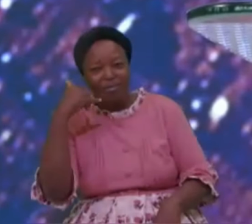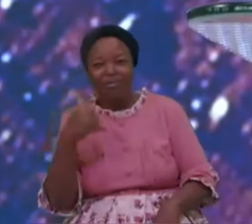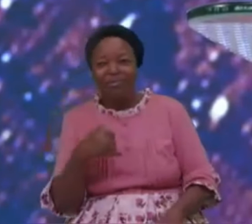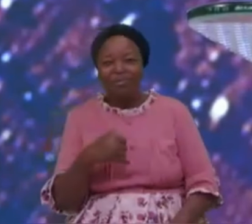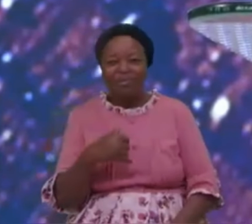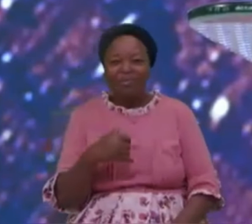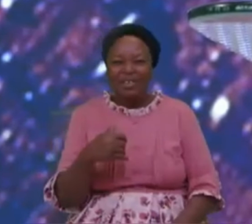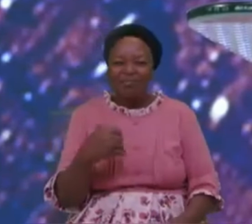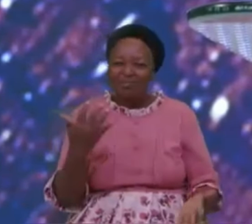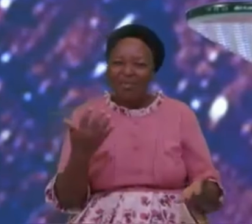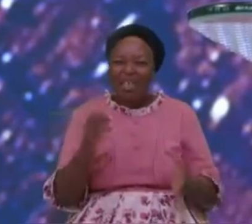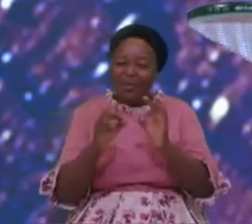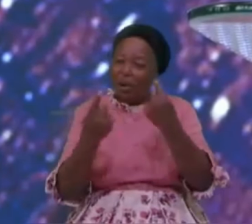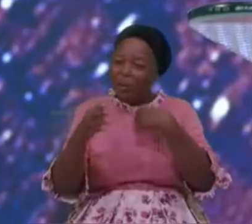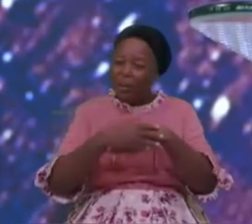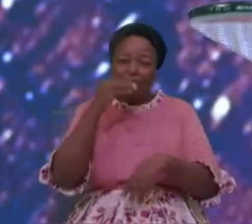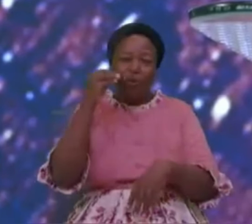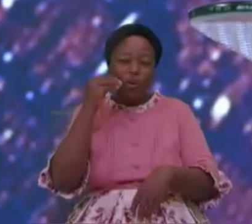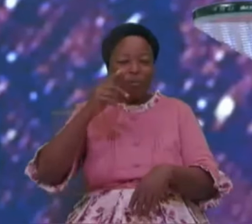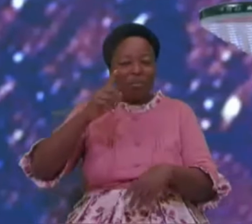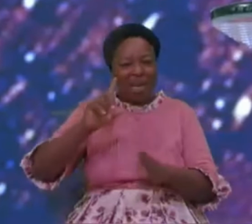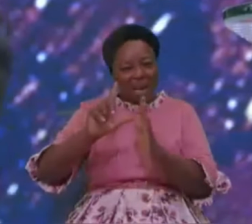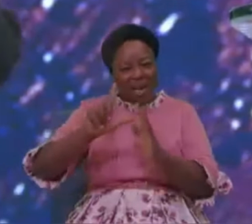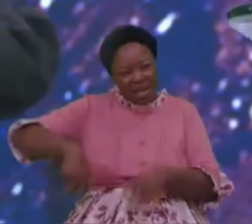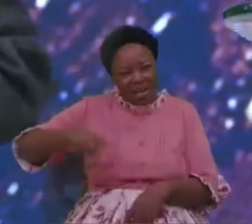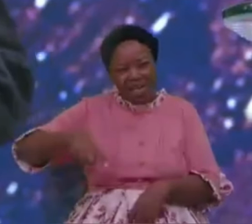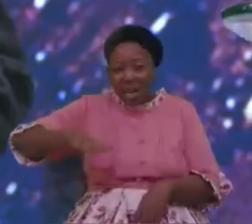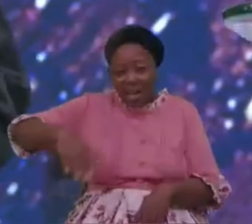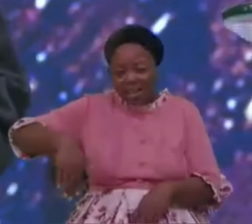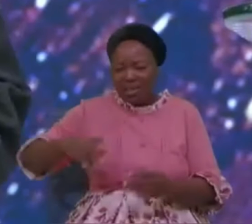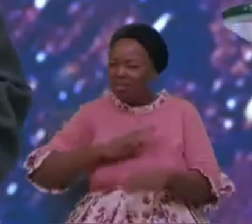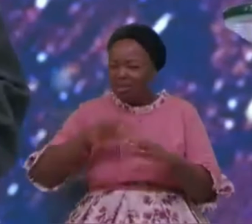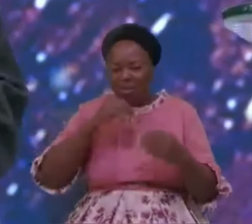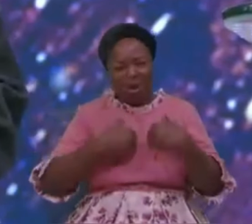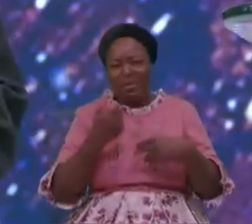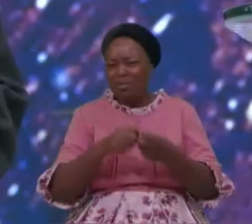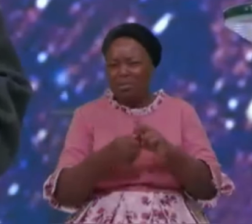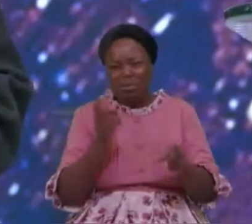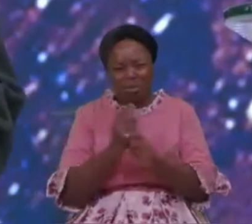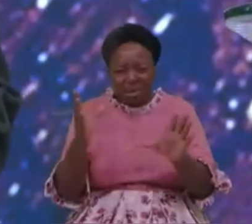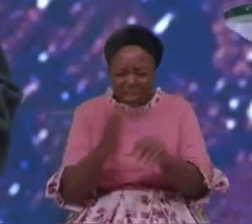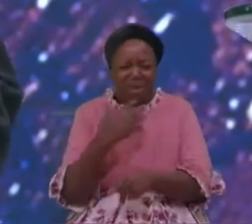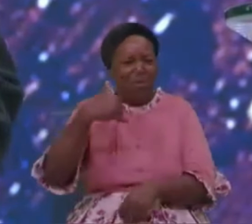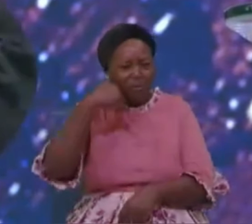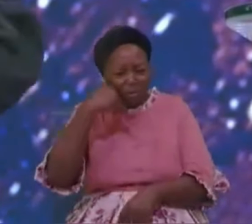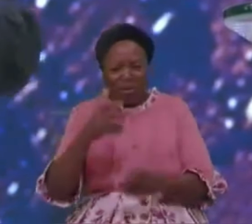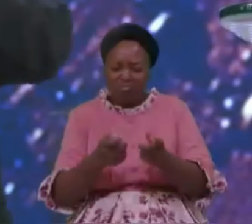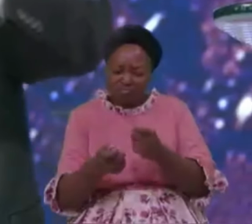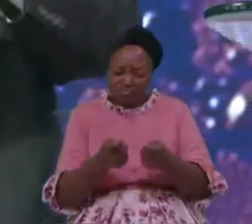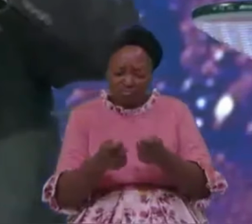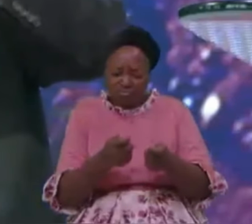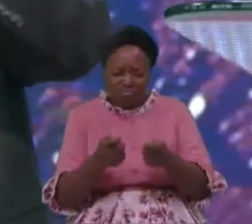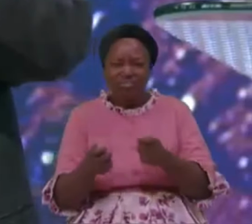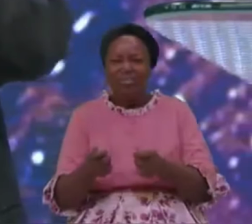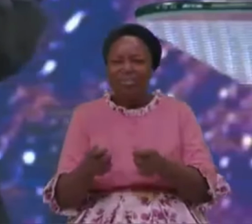it doesn't hurt you. It won't take 1 minute. Call her. You know, the traffic is heavy. I'll be coming back late.